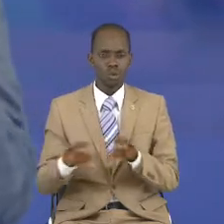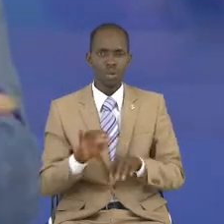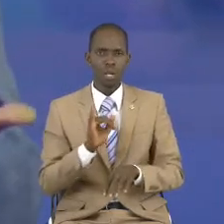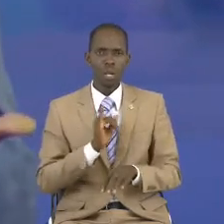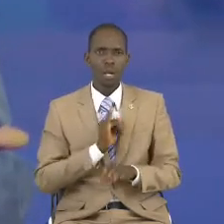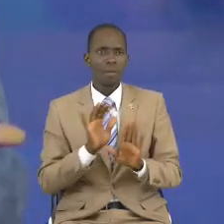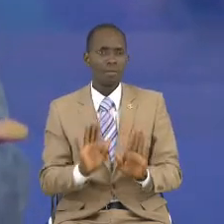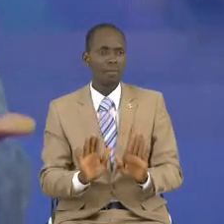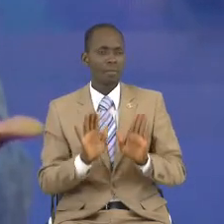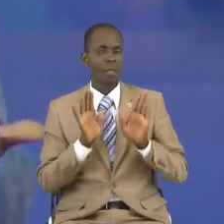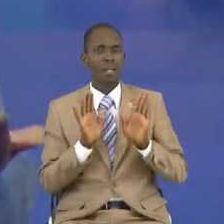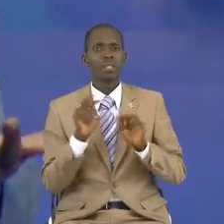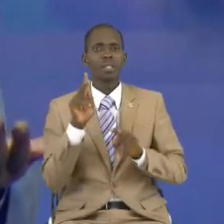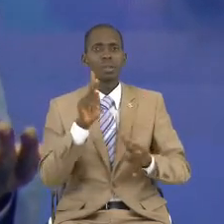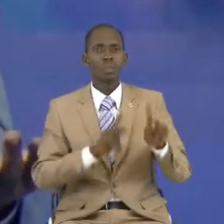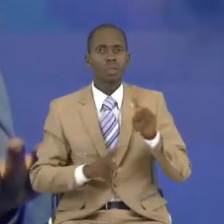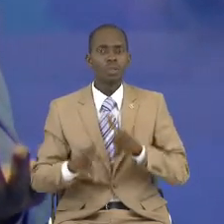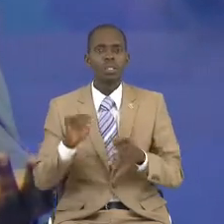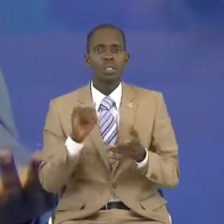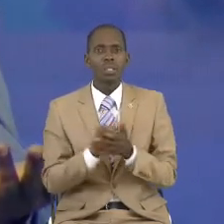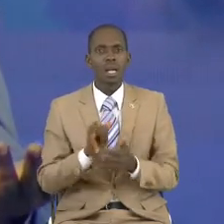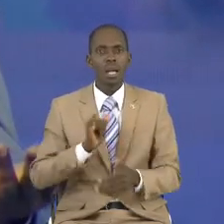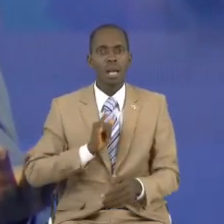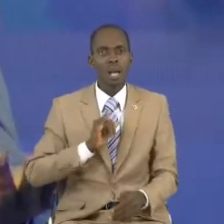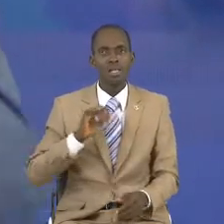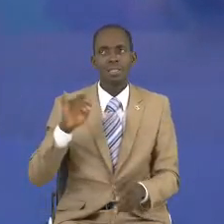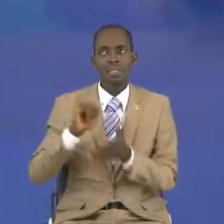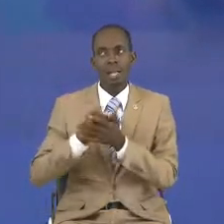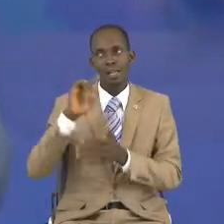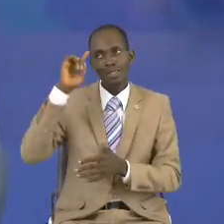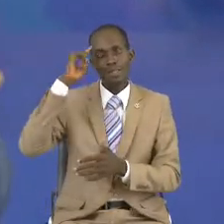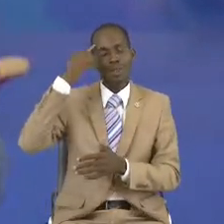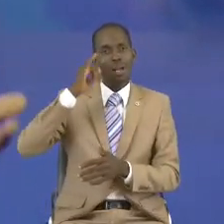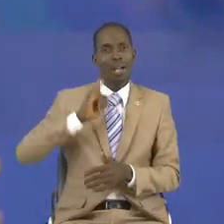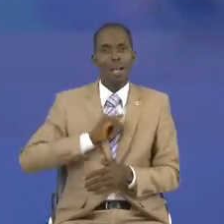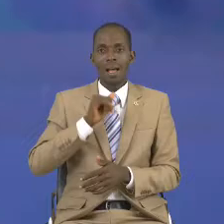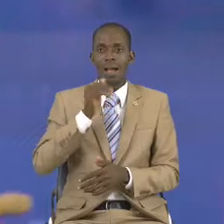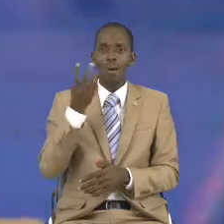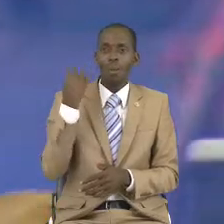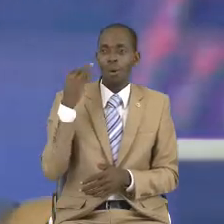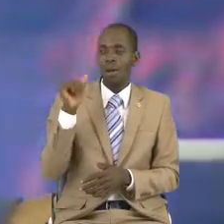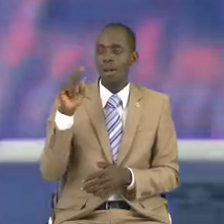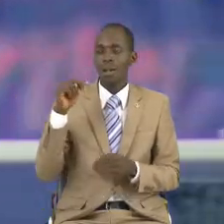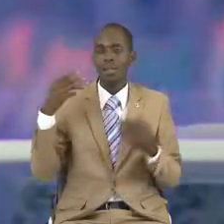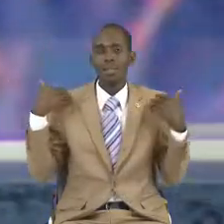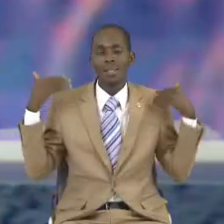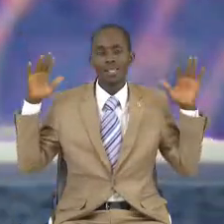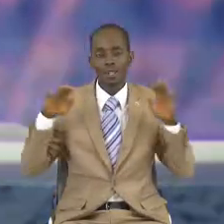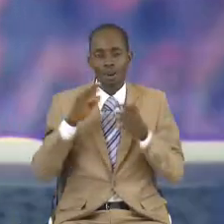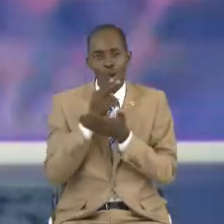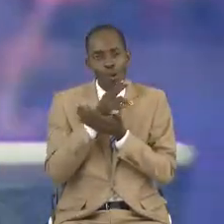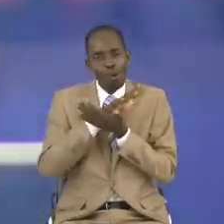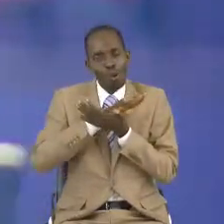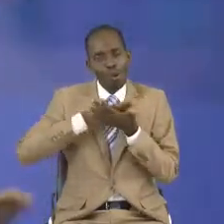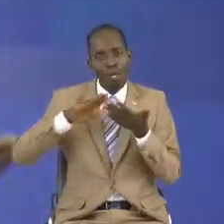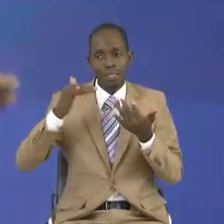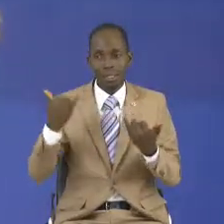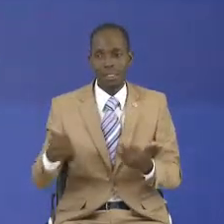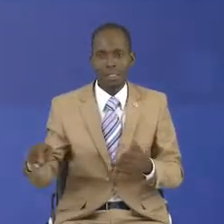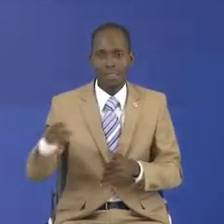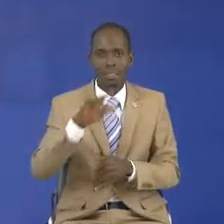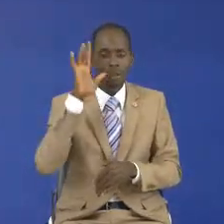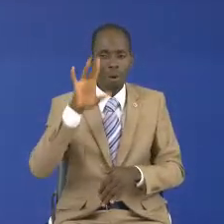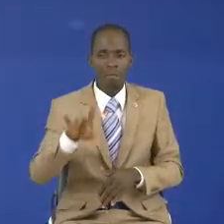people that i thought i was an angel and now they're going to discover after